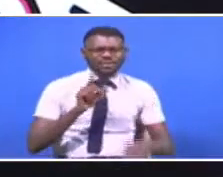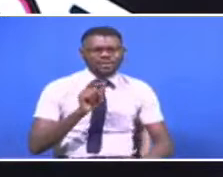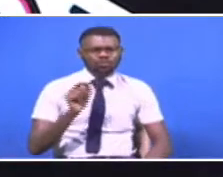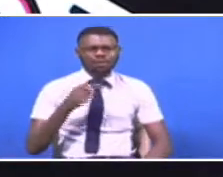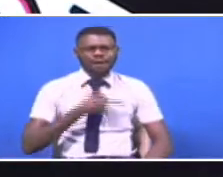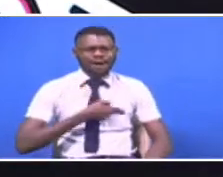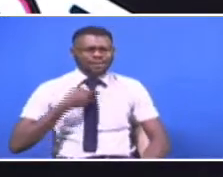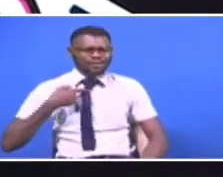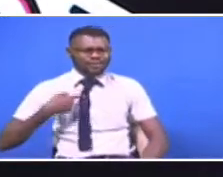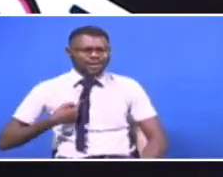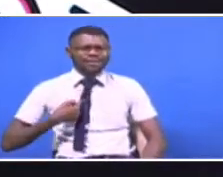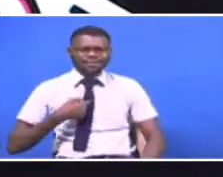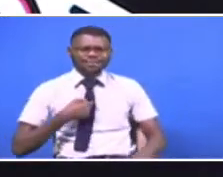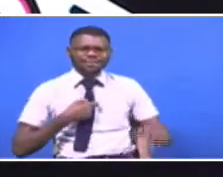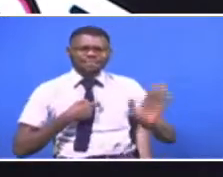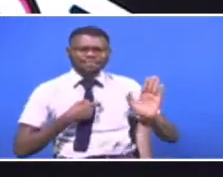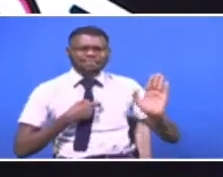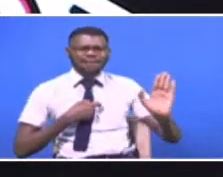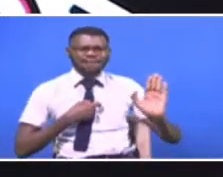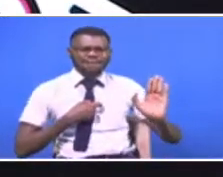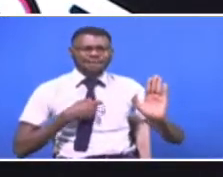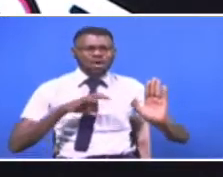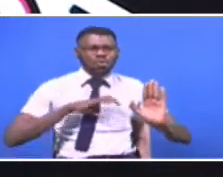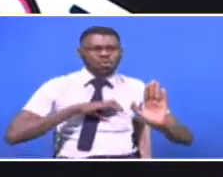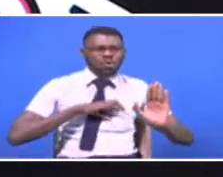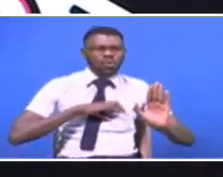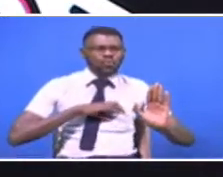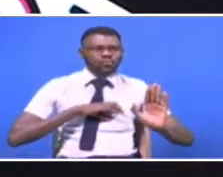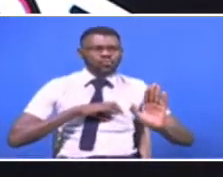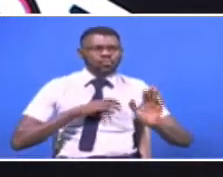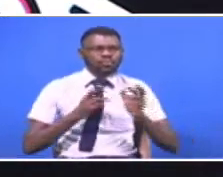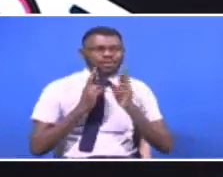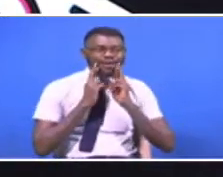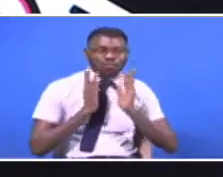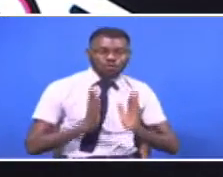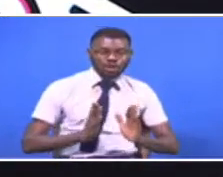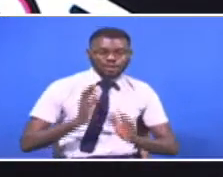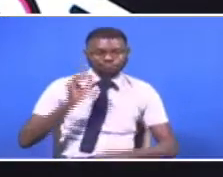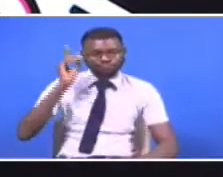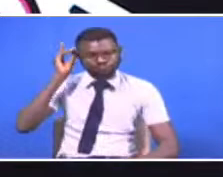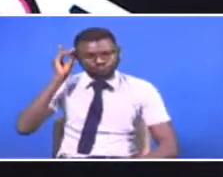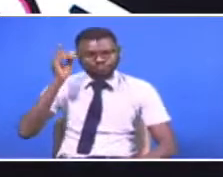app, as this is as Daniel Kariuki reports.